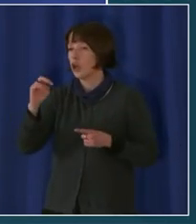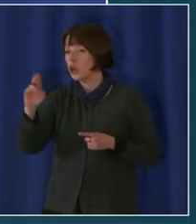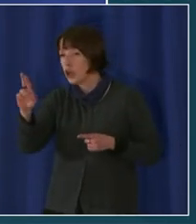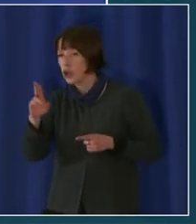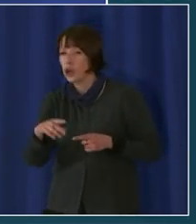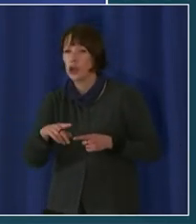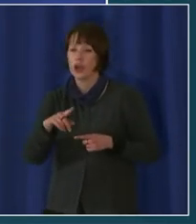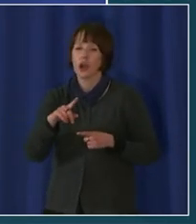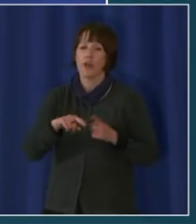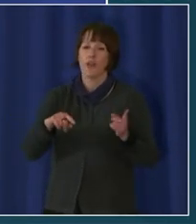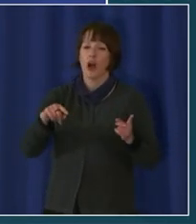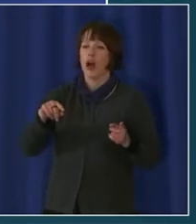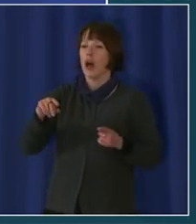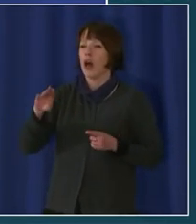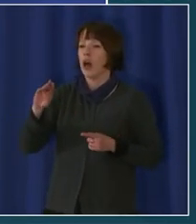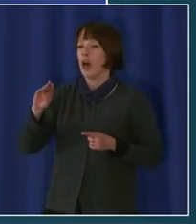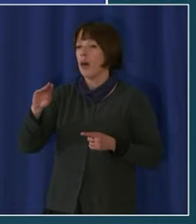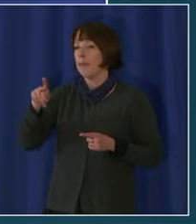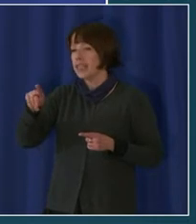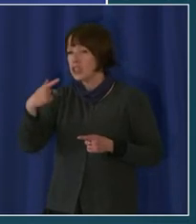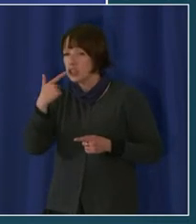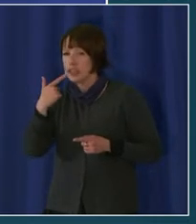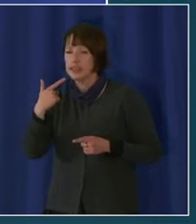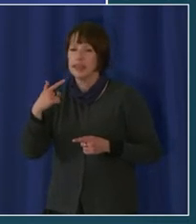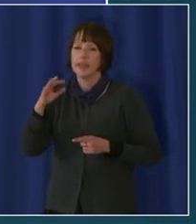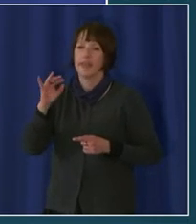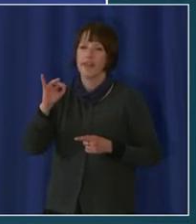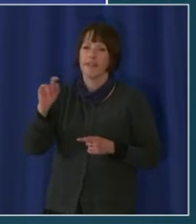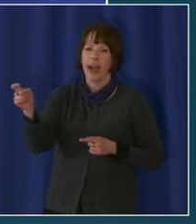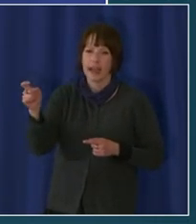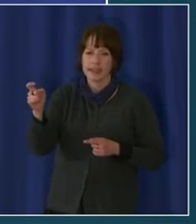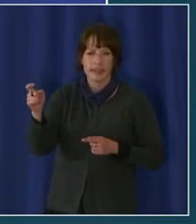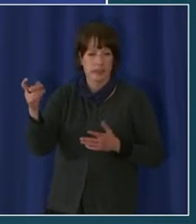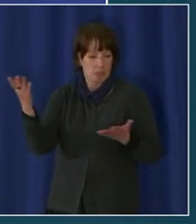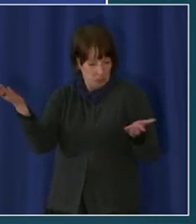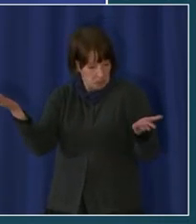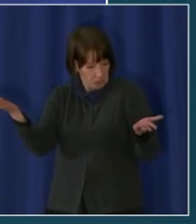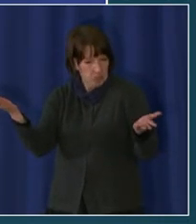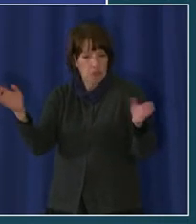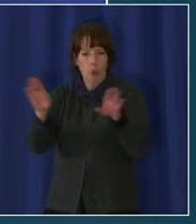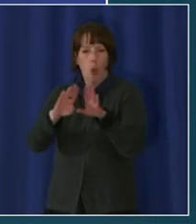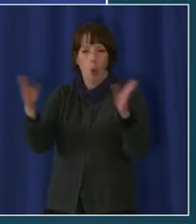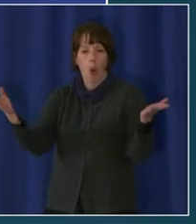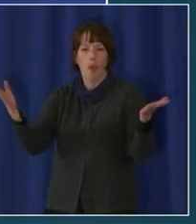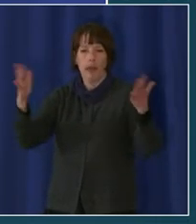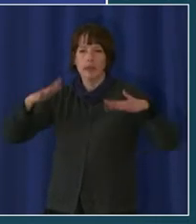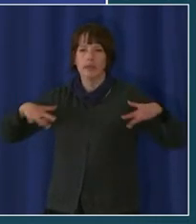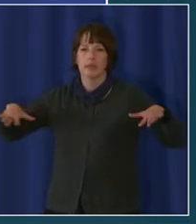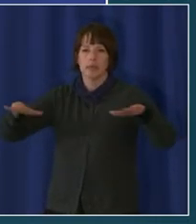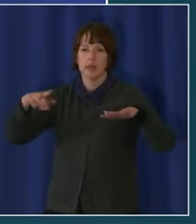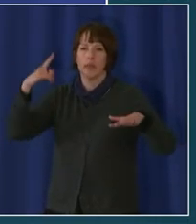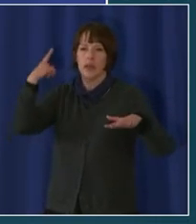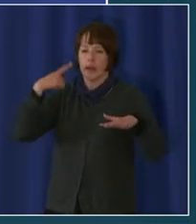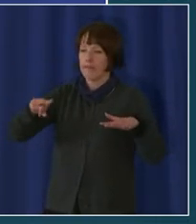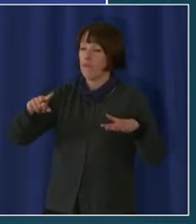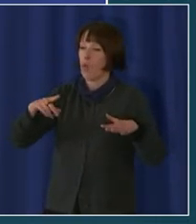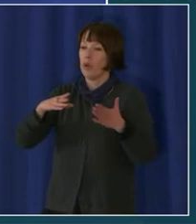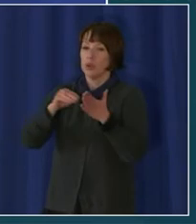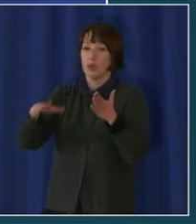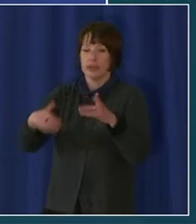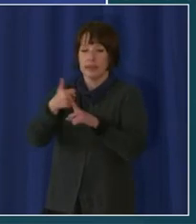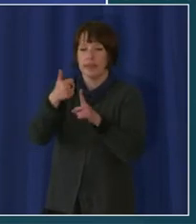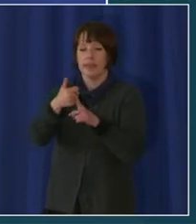from Montgomery Public Schools, PG, Fairfax, wherever you may find yourself. It is an open space for all students that identify as